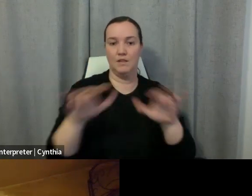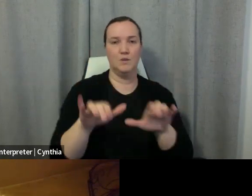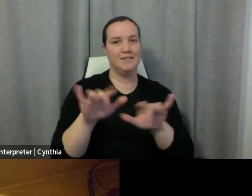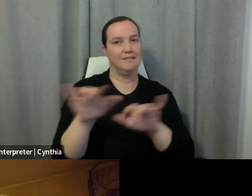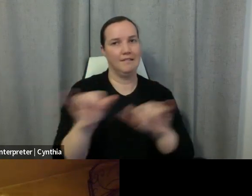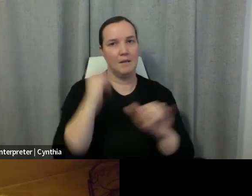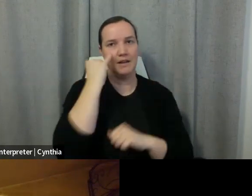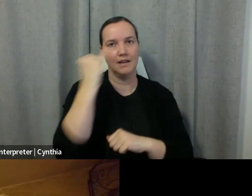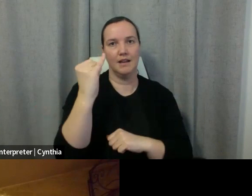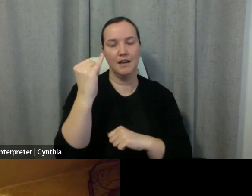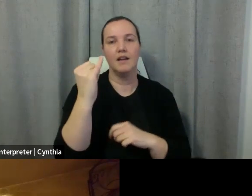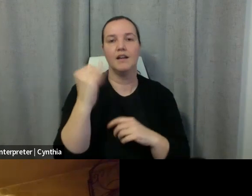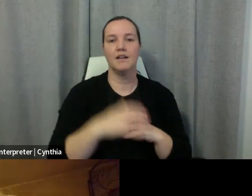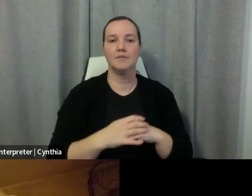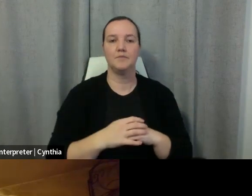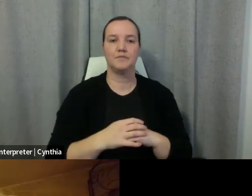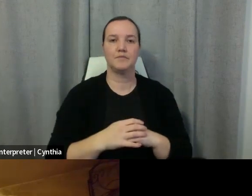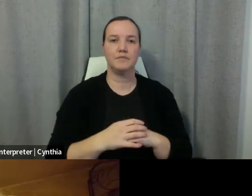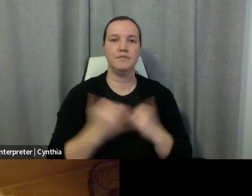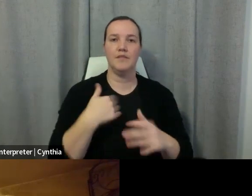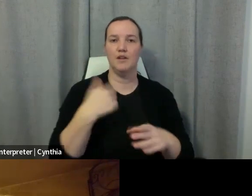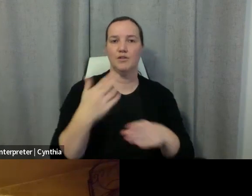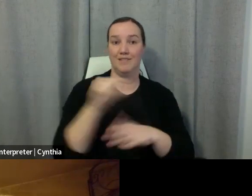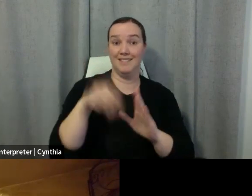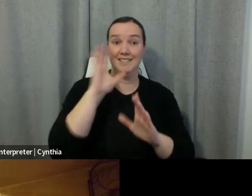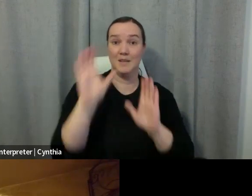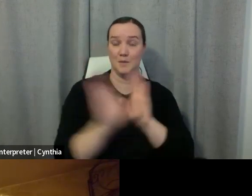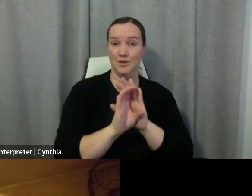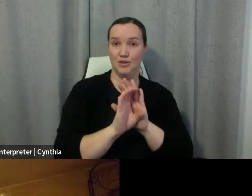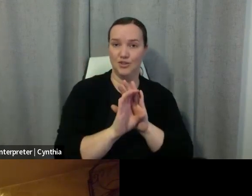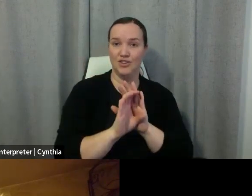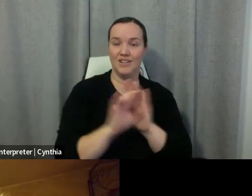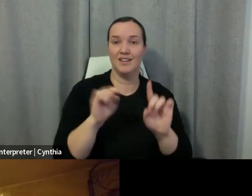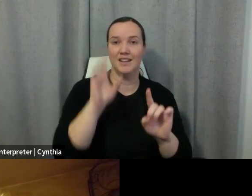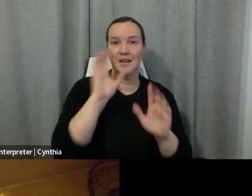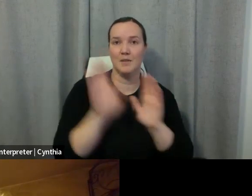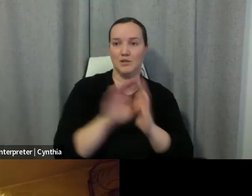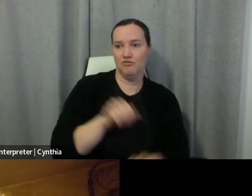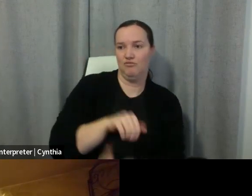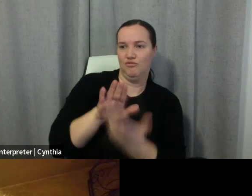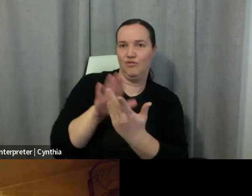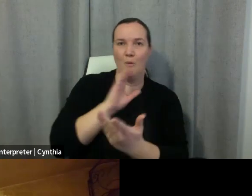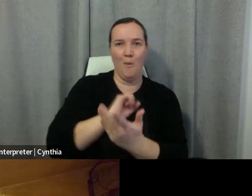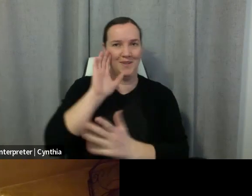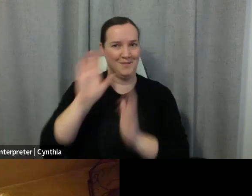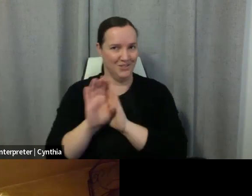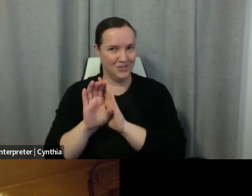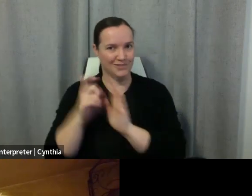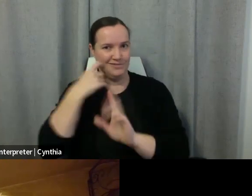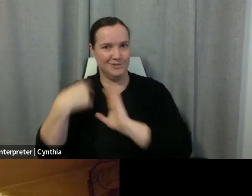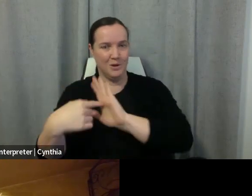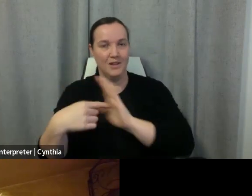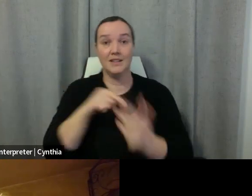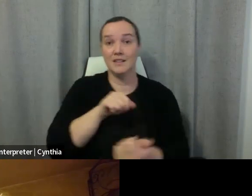similarly. And so just to share this image with you, which is an image which is confronting that old image. And this